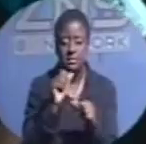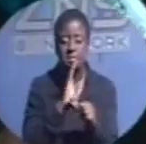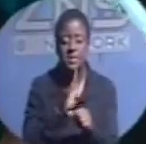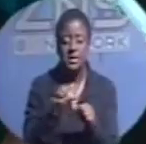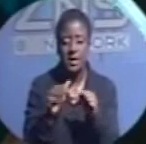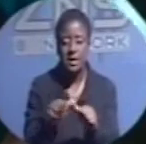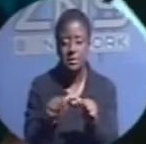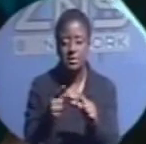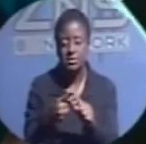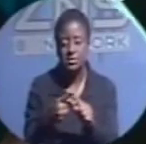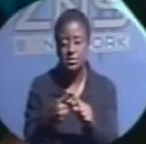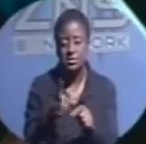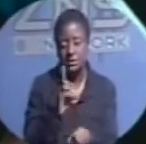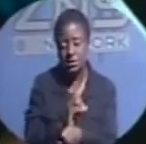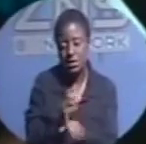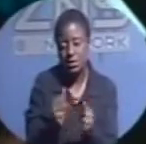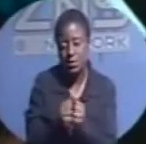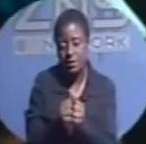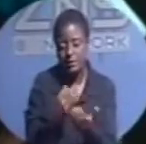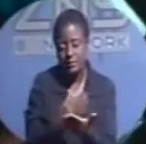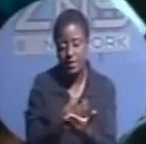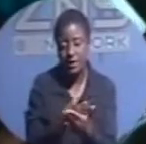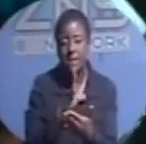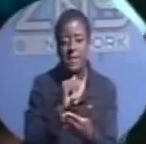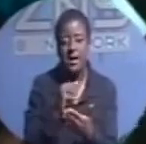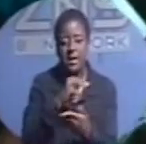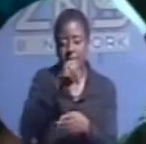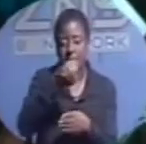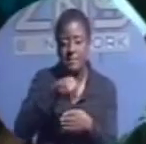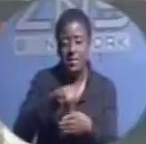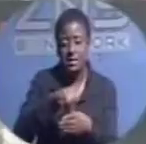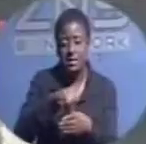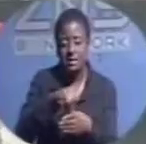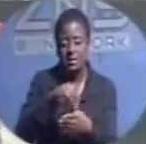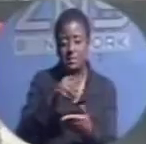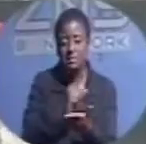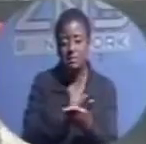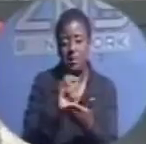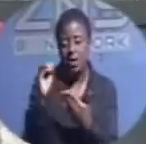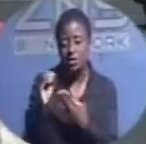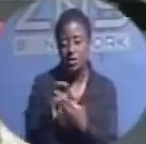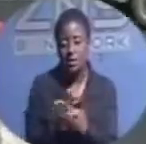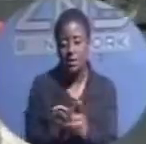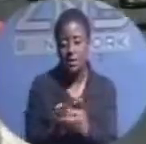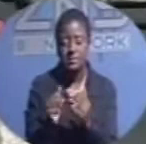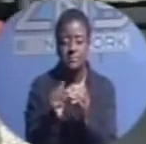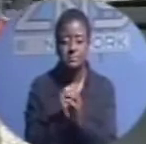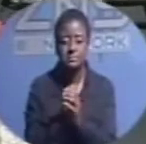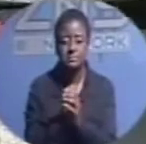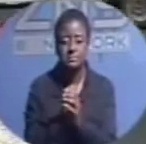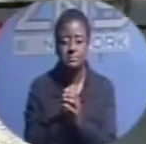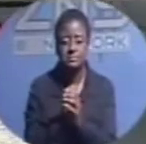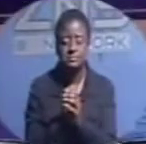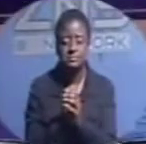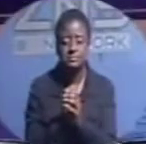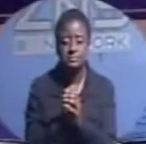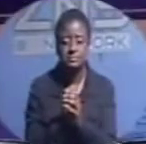the funding by the middle of next month, end of October. Andrew Knowles, ZNS News